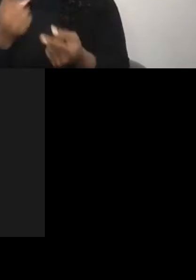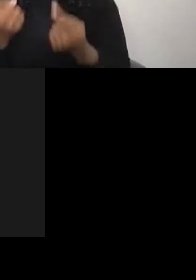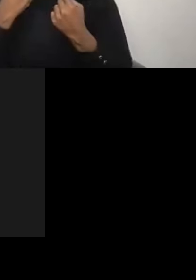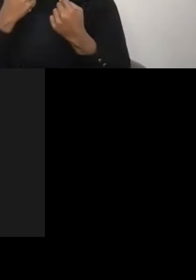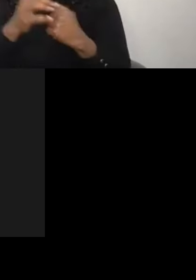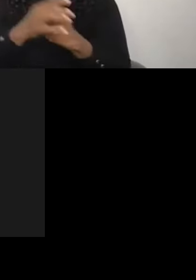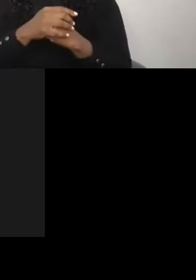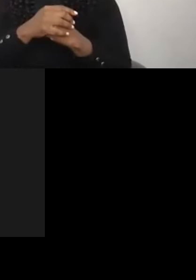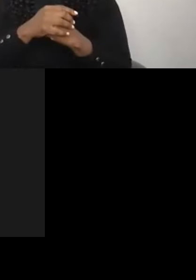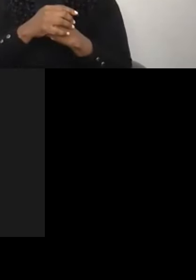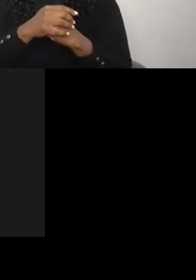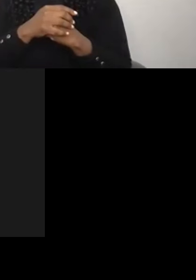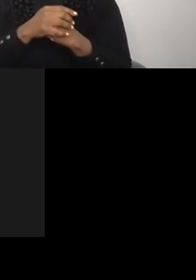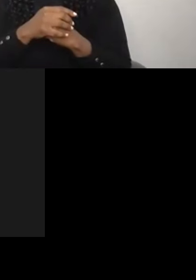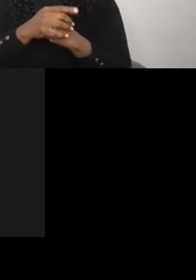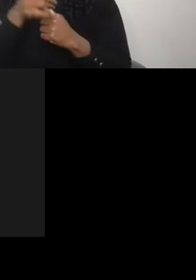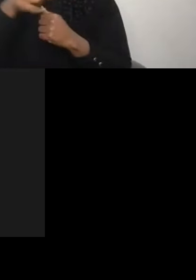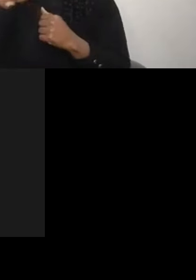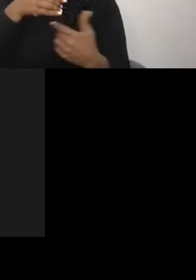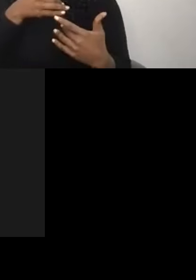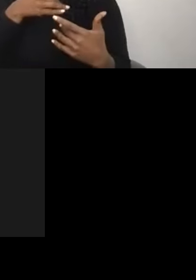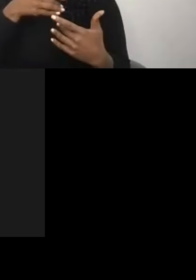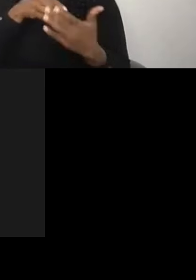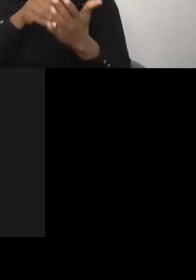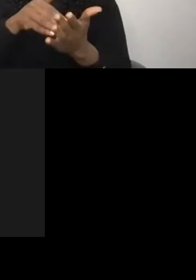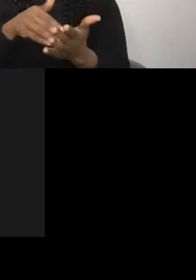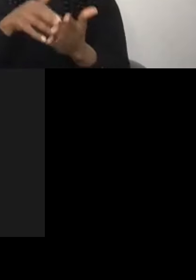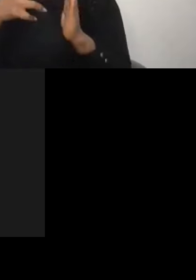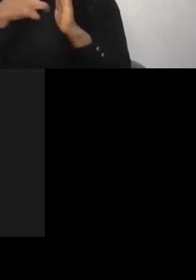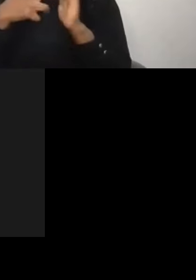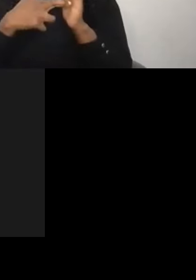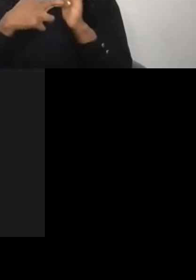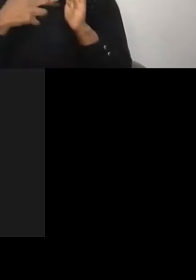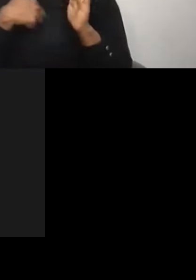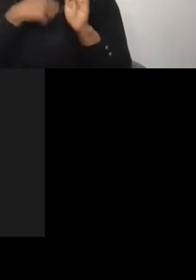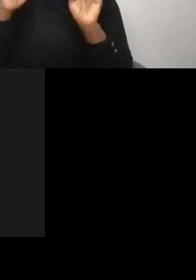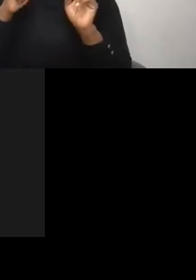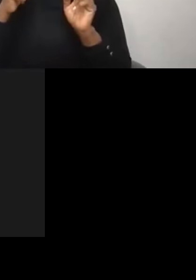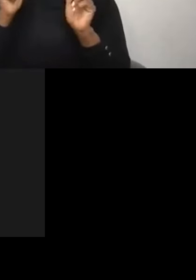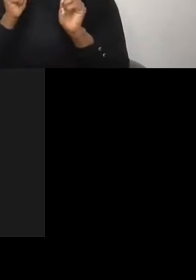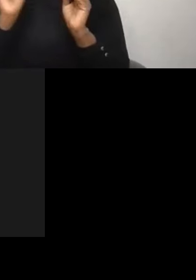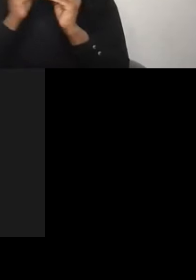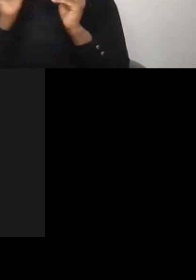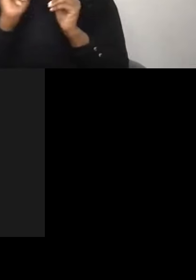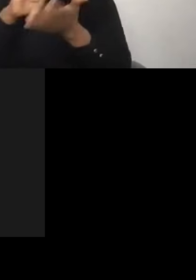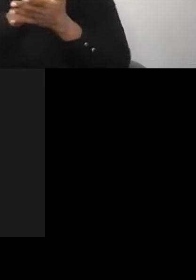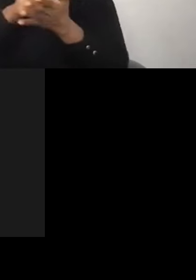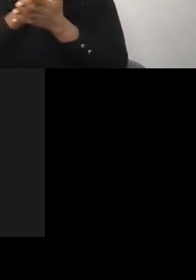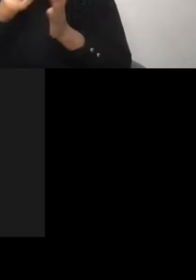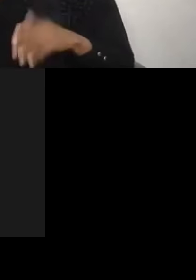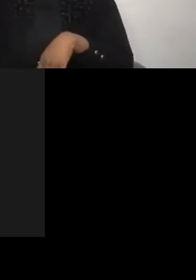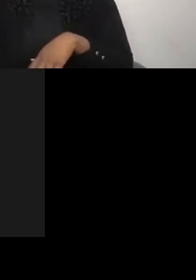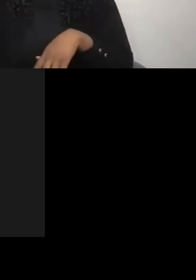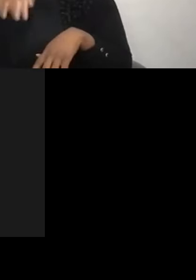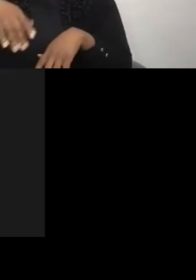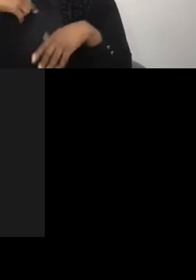us, they often sort of register us as being a little bit more like school than